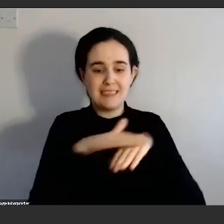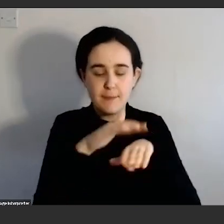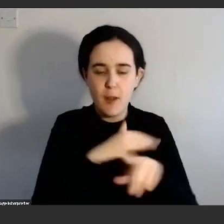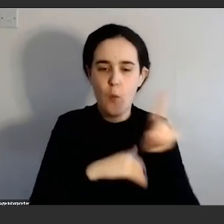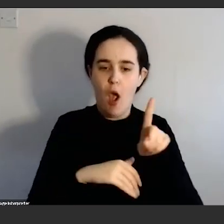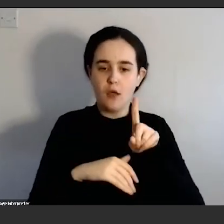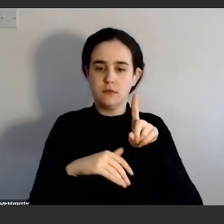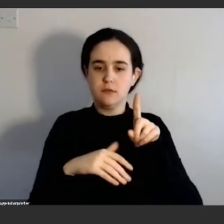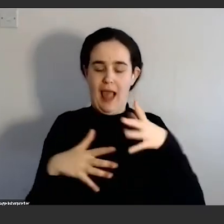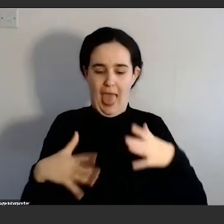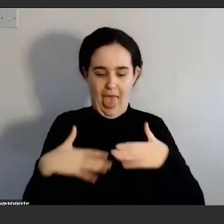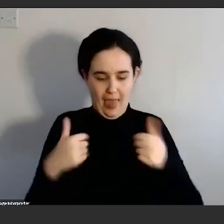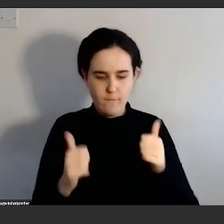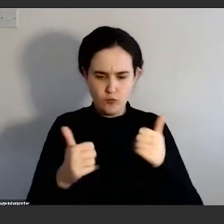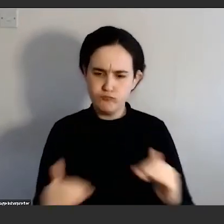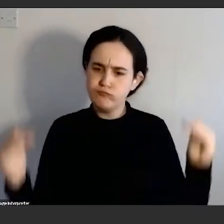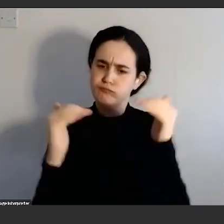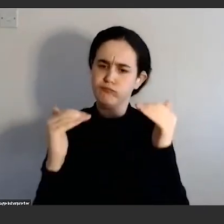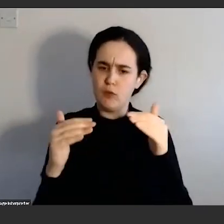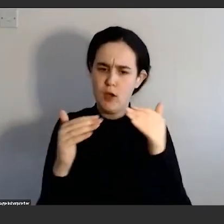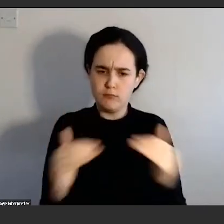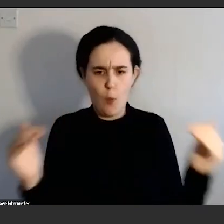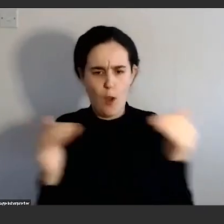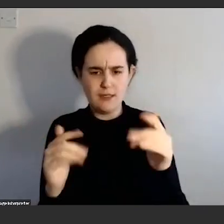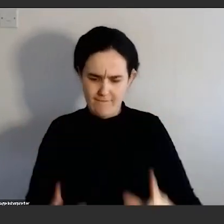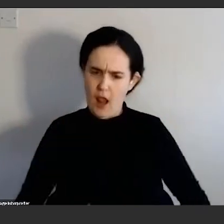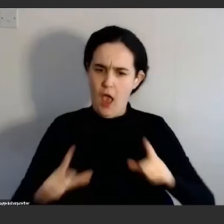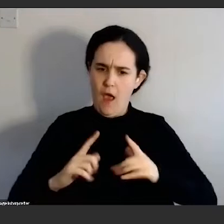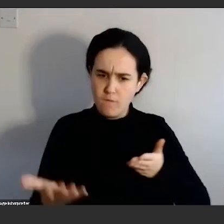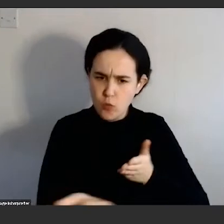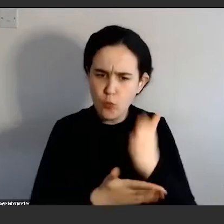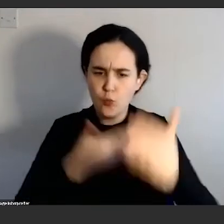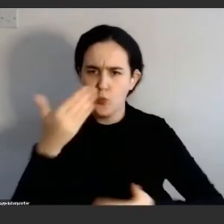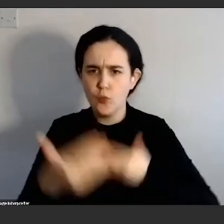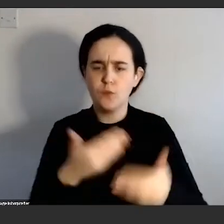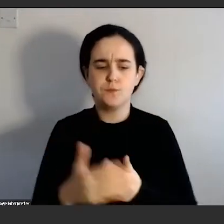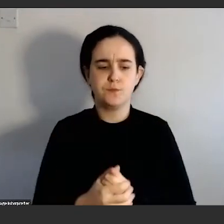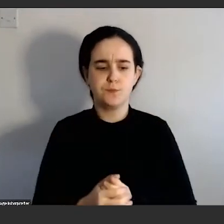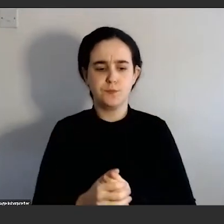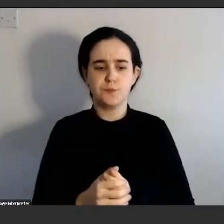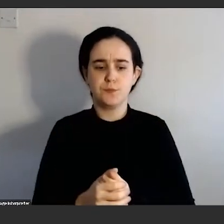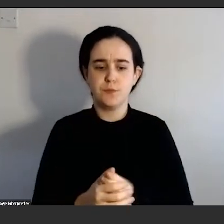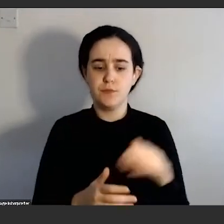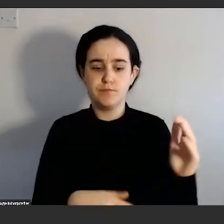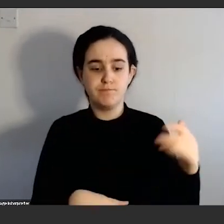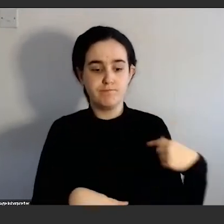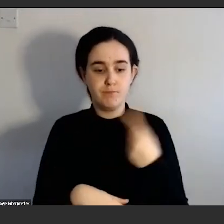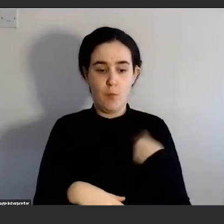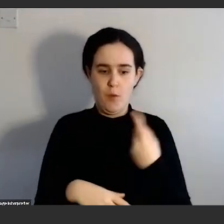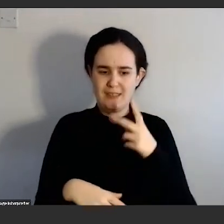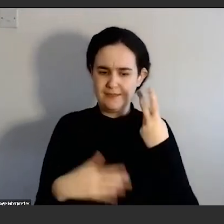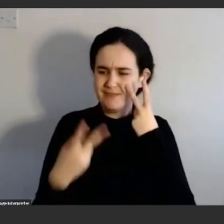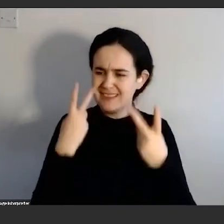to accessing quality health services, often face higher healthcare needs, and often have less health